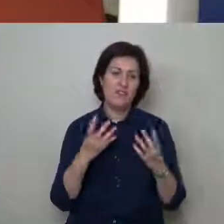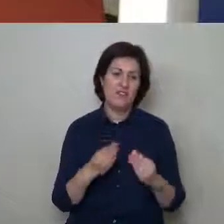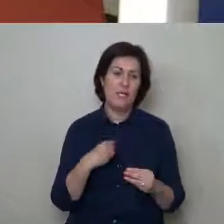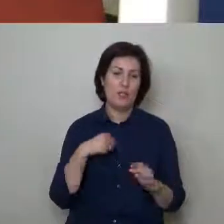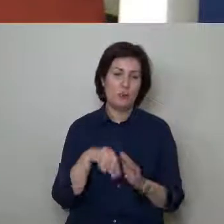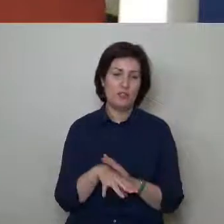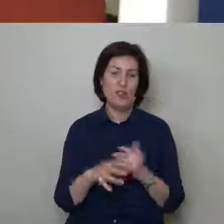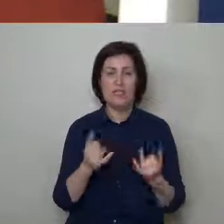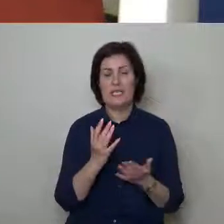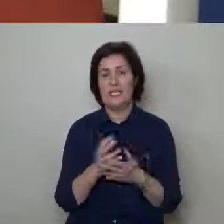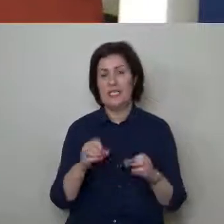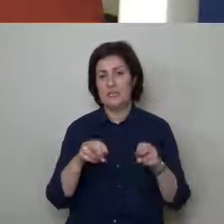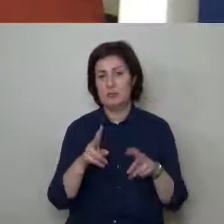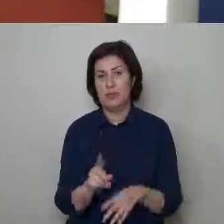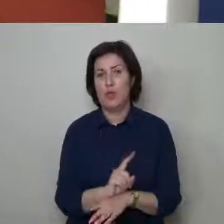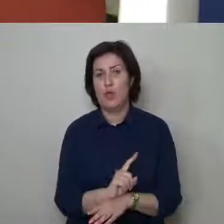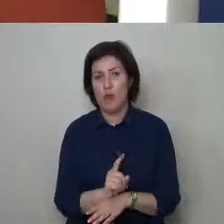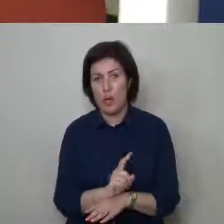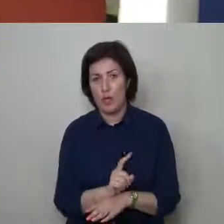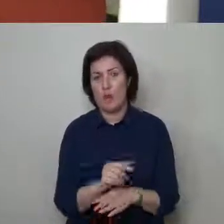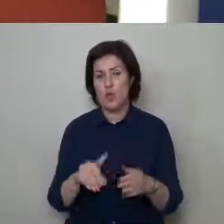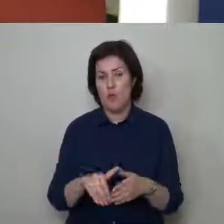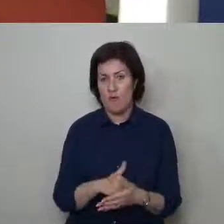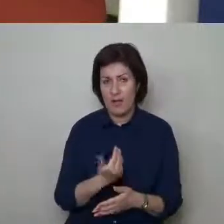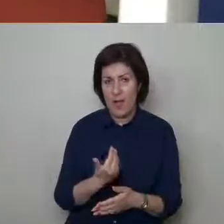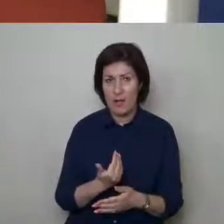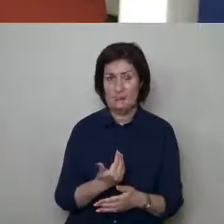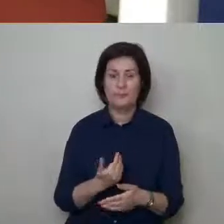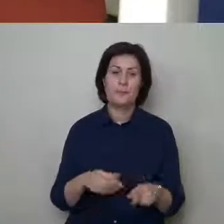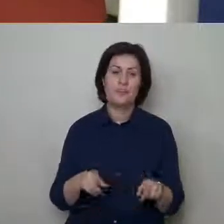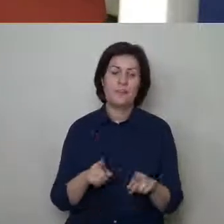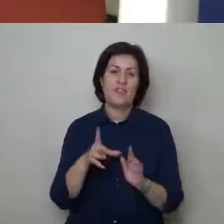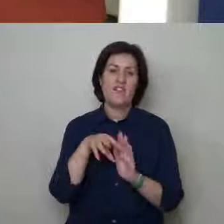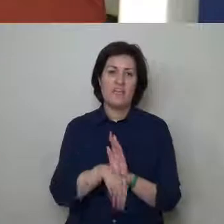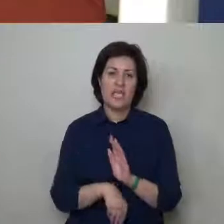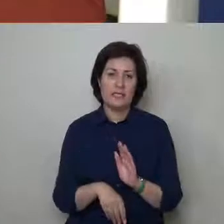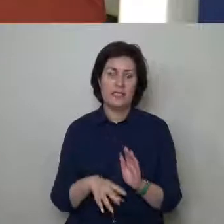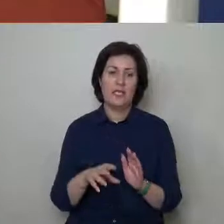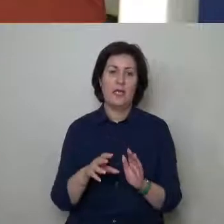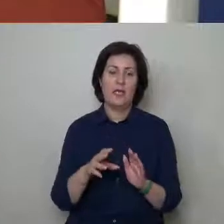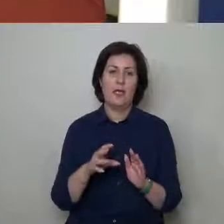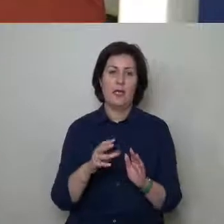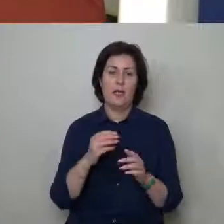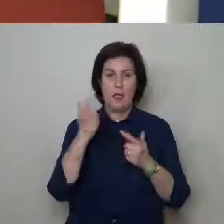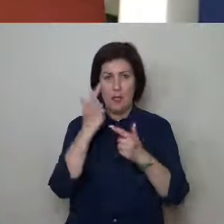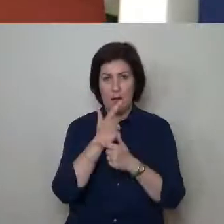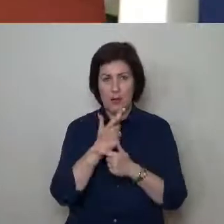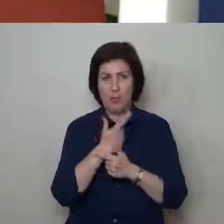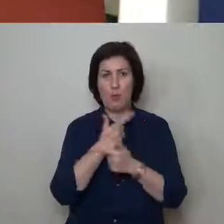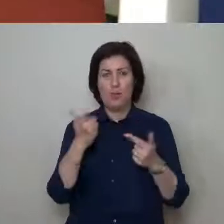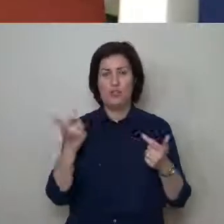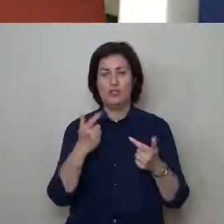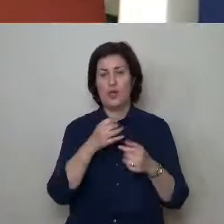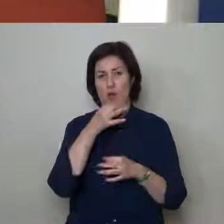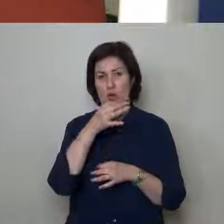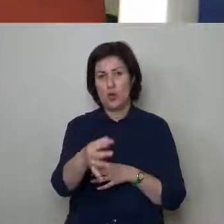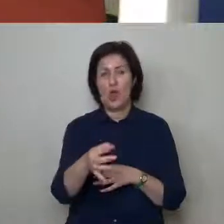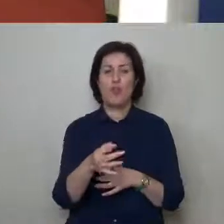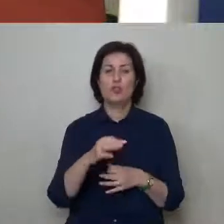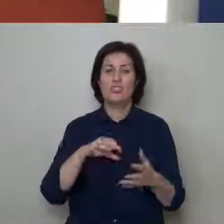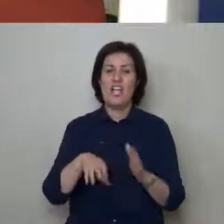which said that then that way they were campaigning on the election day. Now there is a special provision, a new one, which is